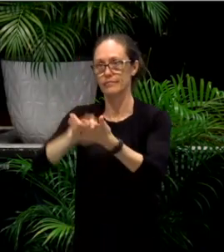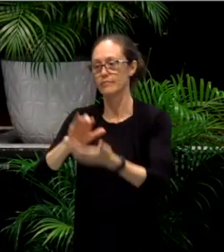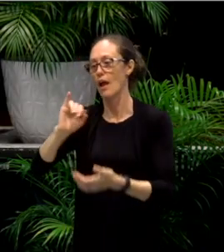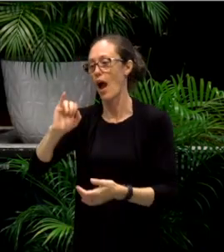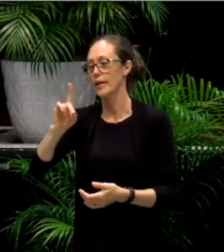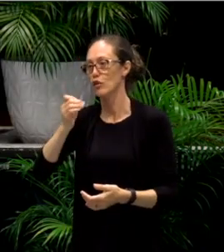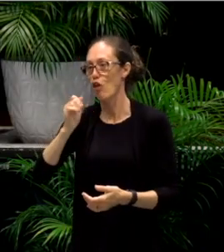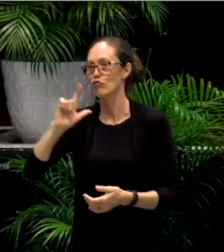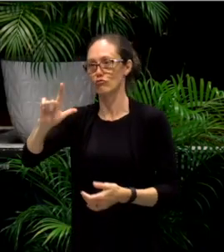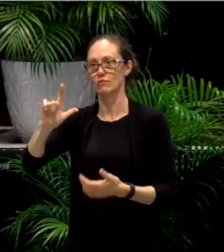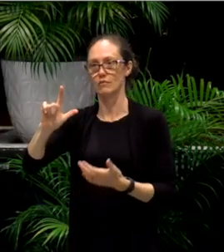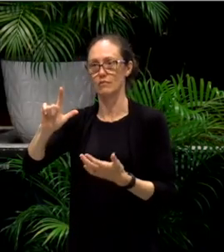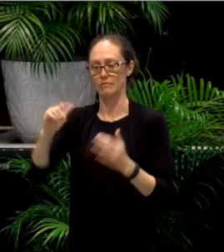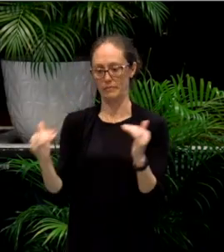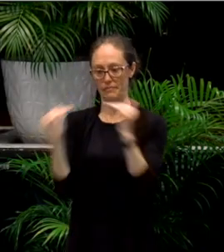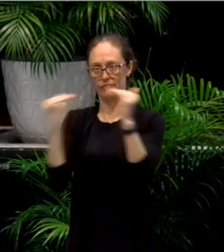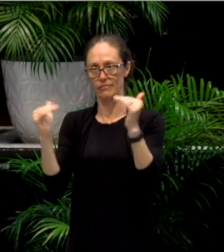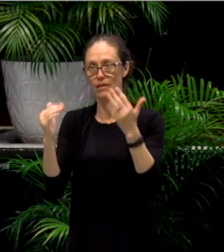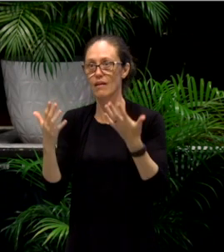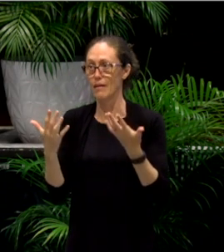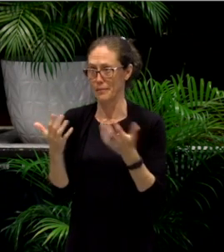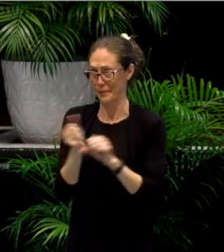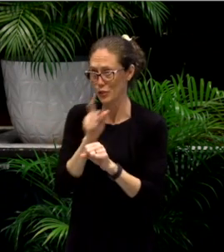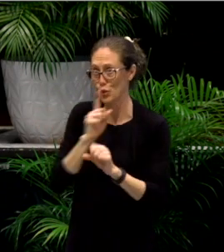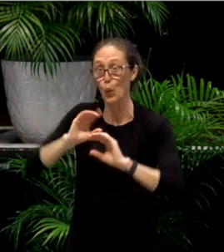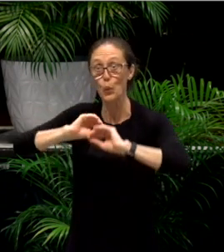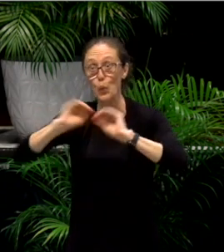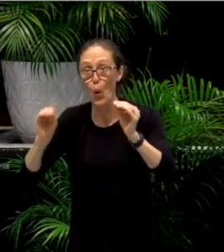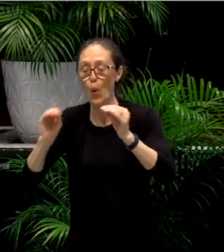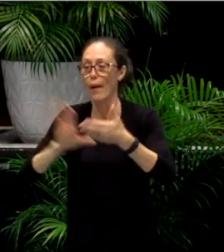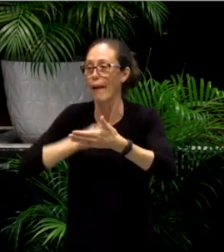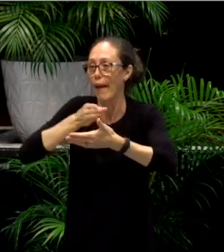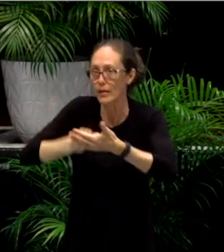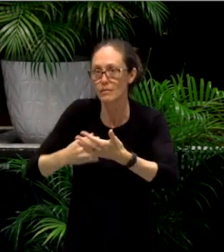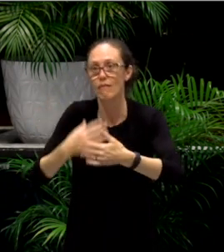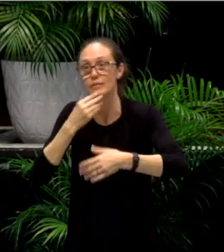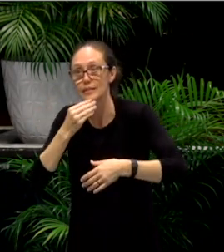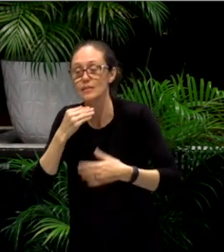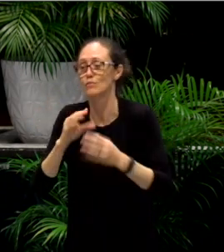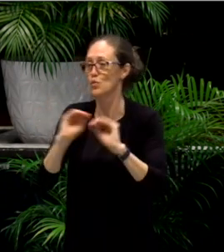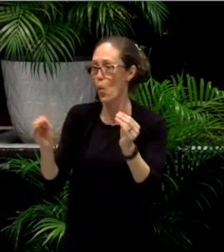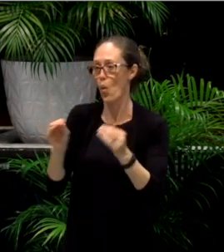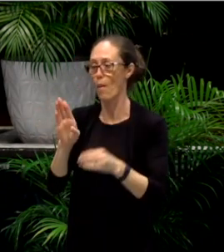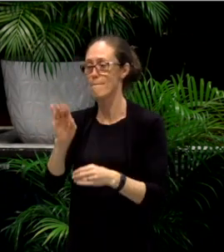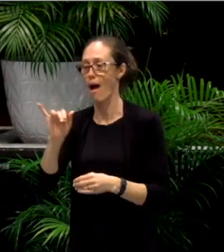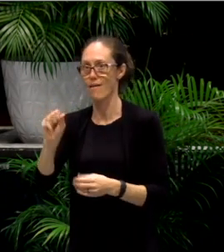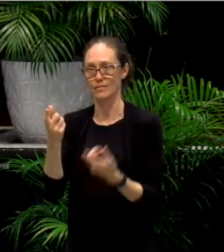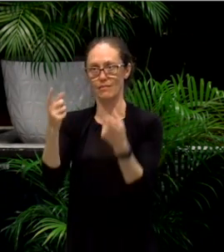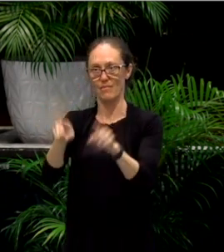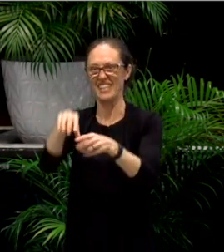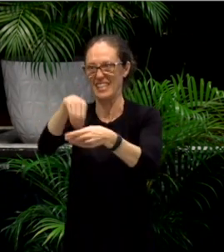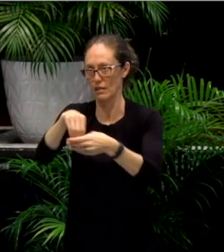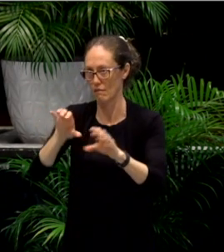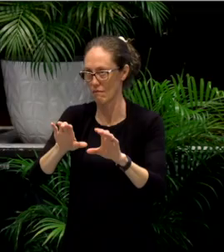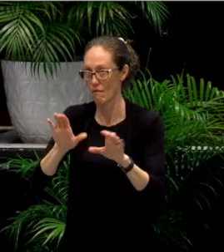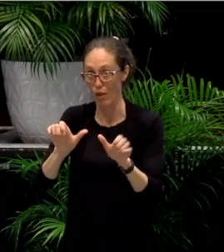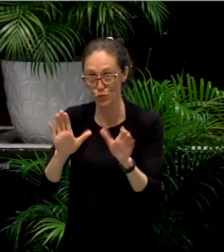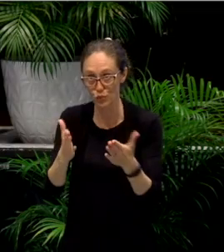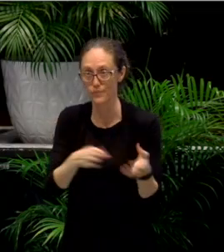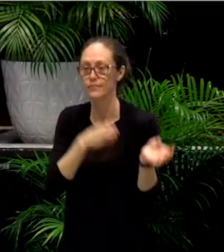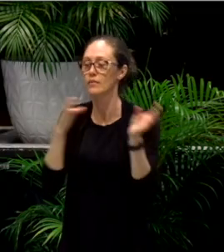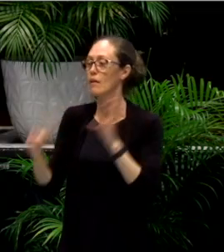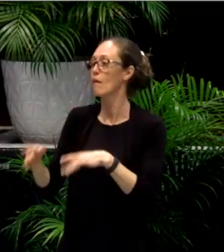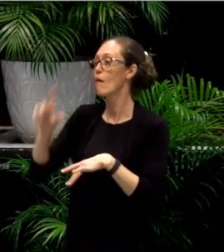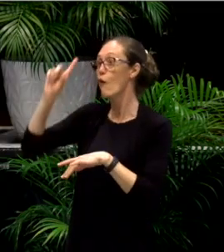equivalency and to ensure no anti-Semitism and bias in the classroom. Changes in governance structure